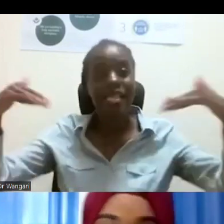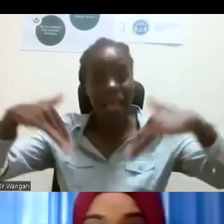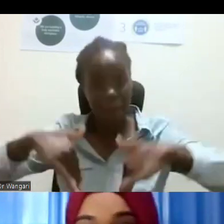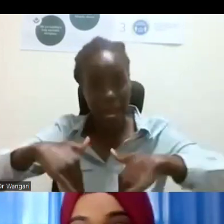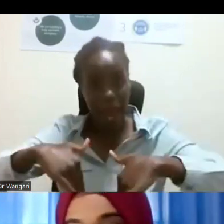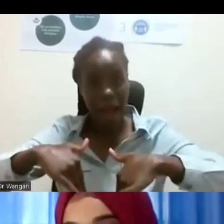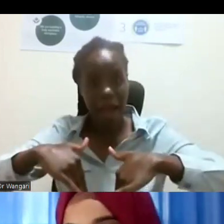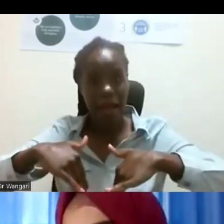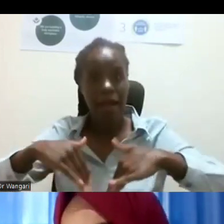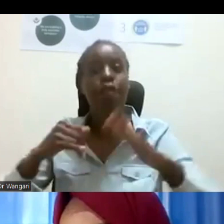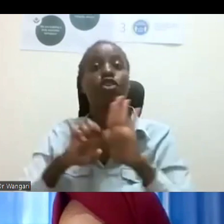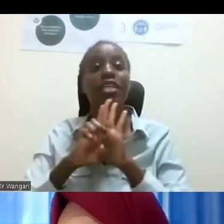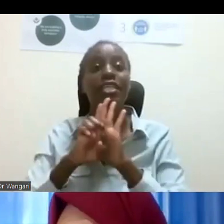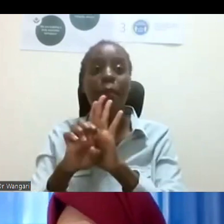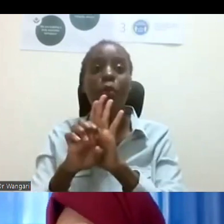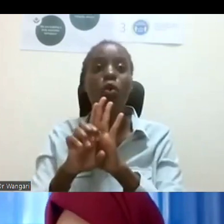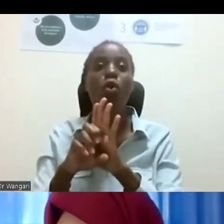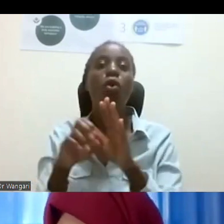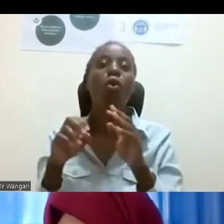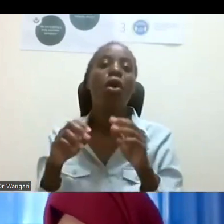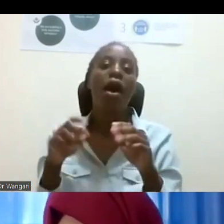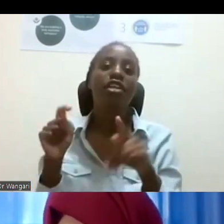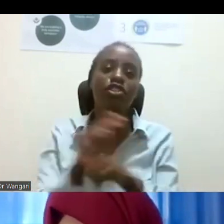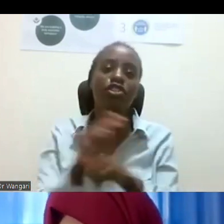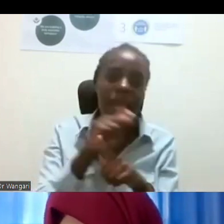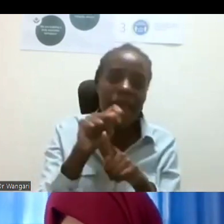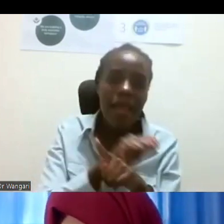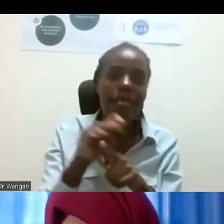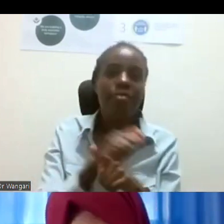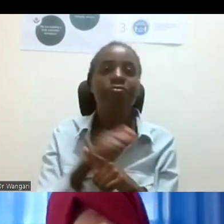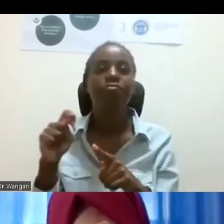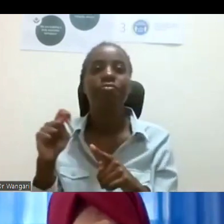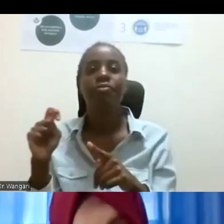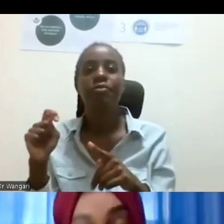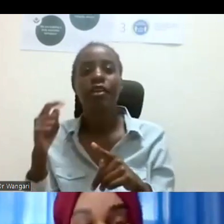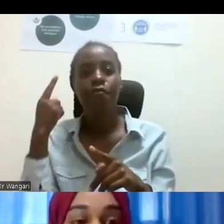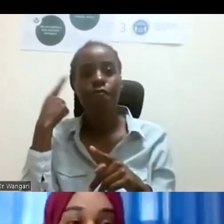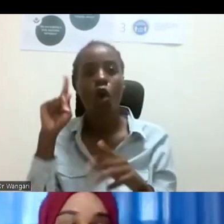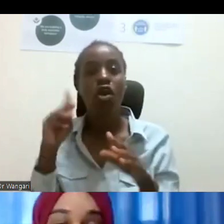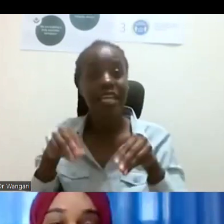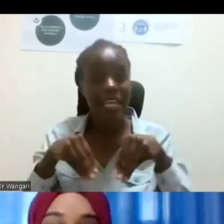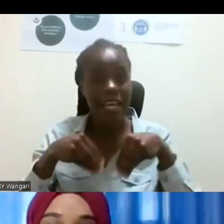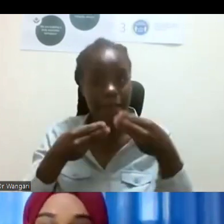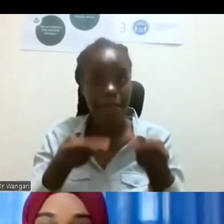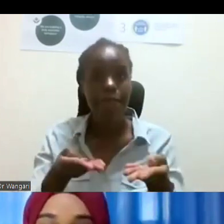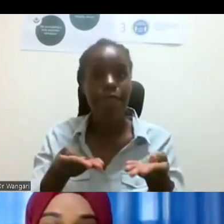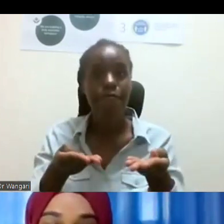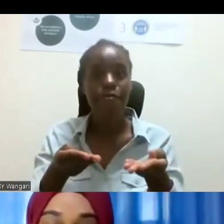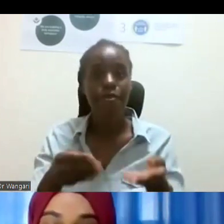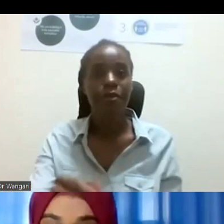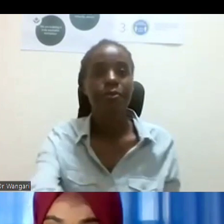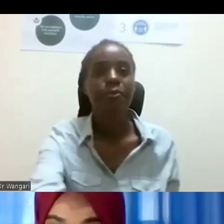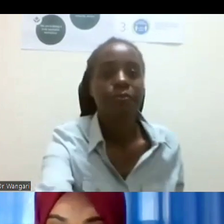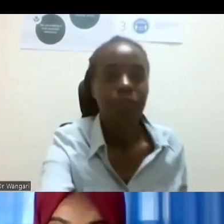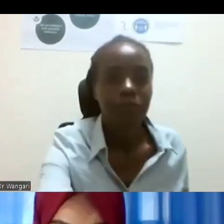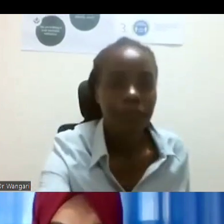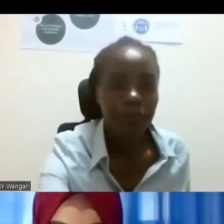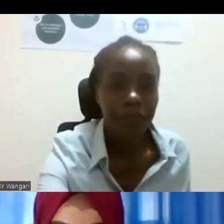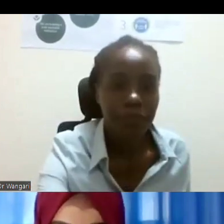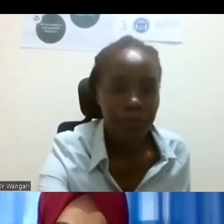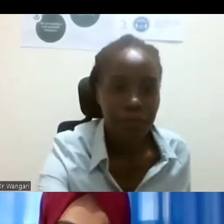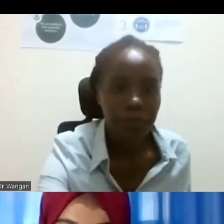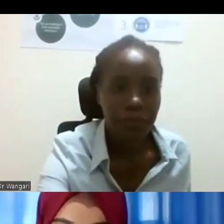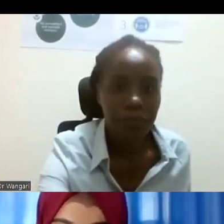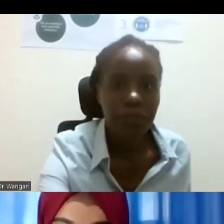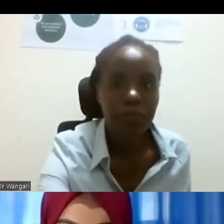can have training sessions, seminars to really give pre-service people, pre-service students,